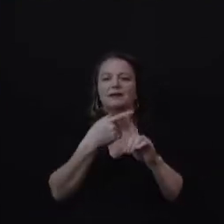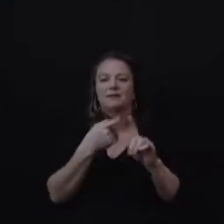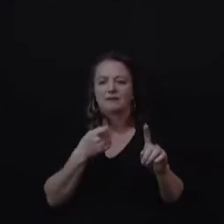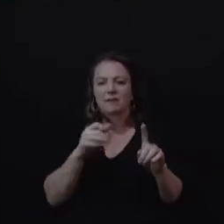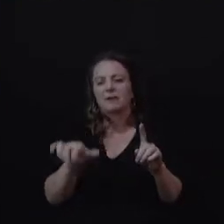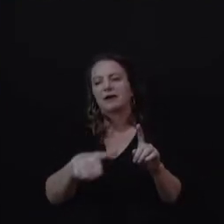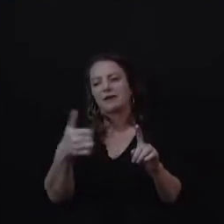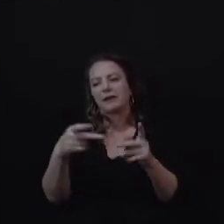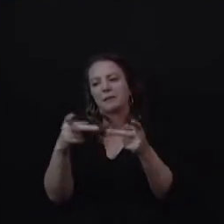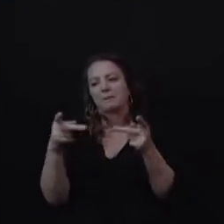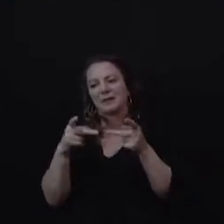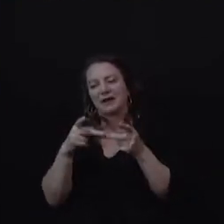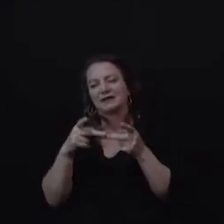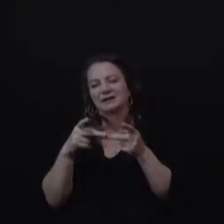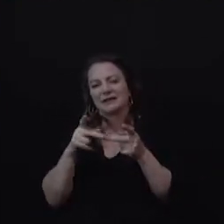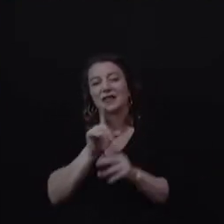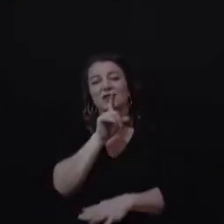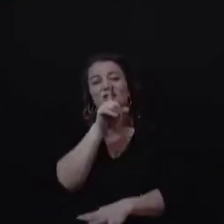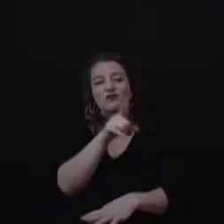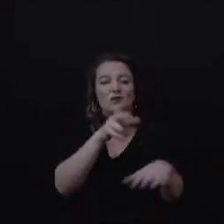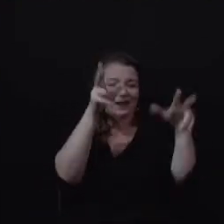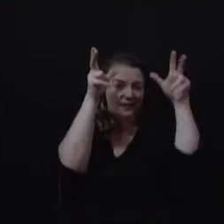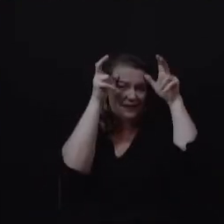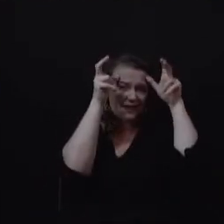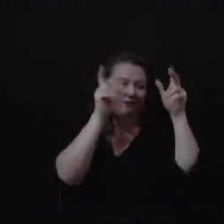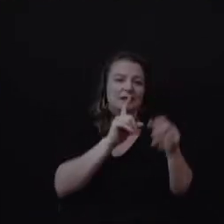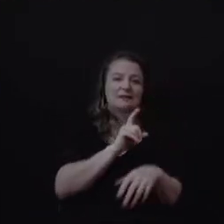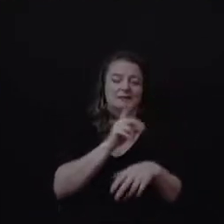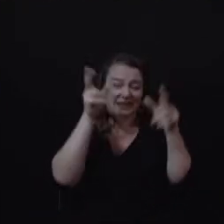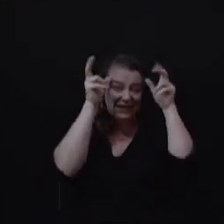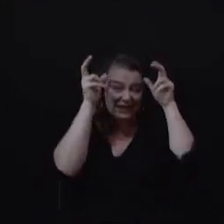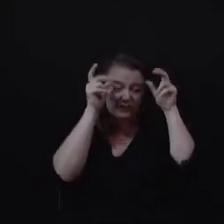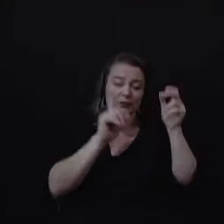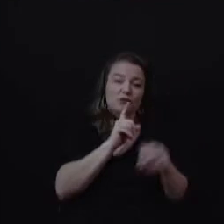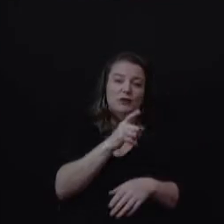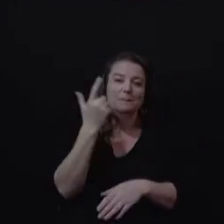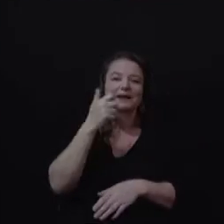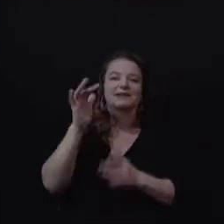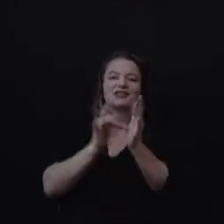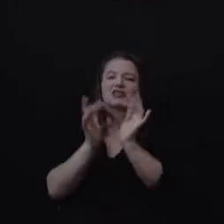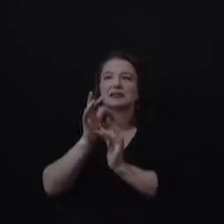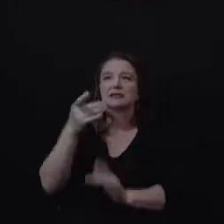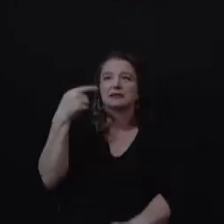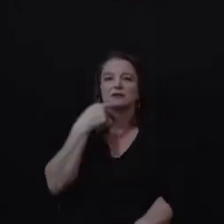place and that there was a real devil and that evil was real because Jesus told them that.